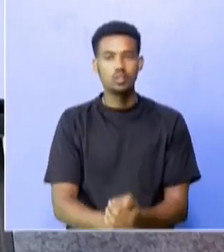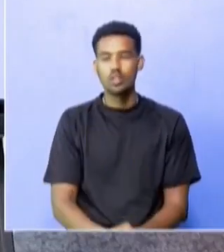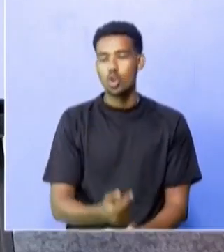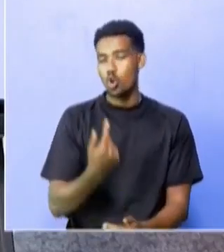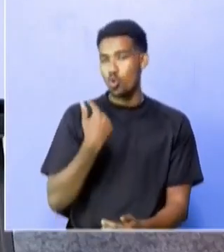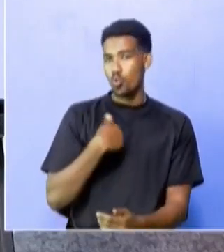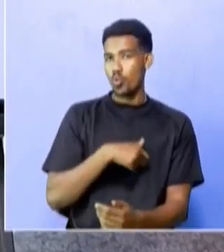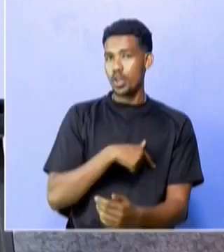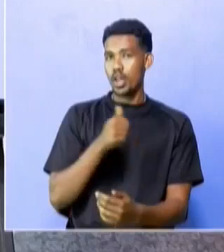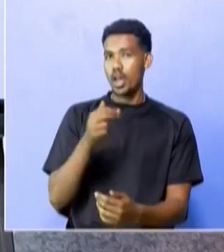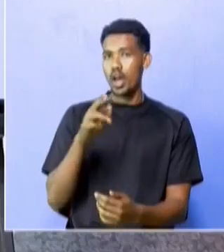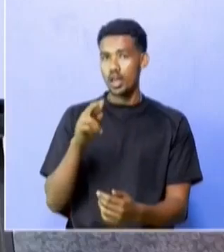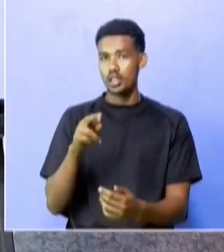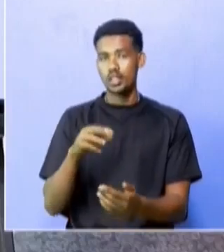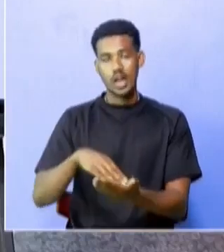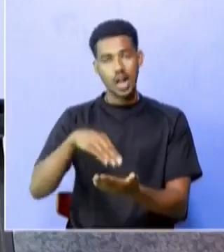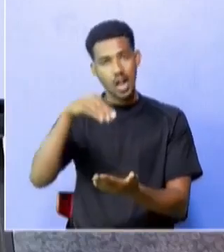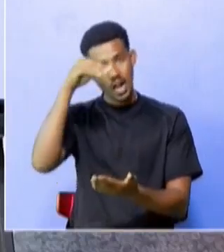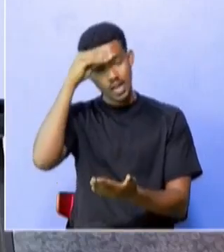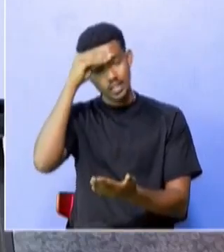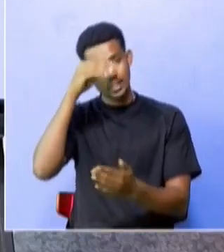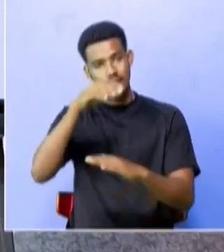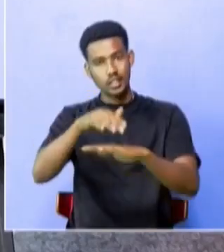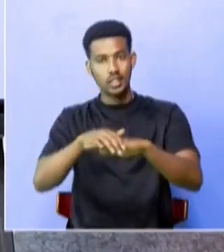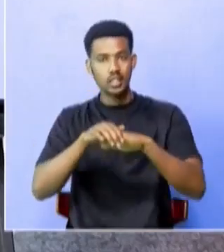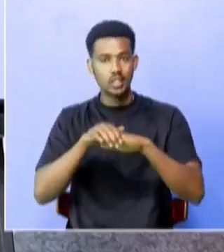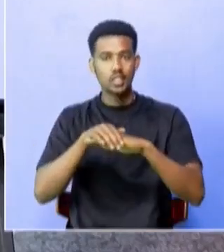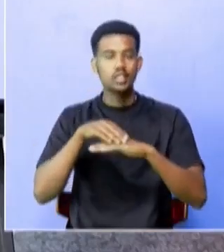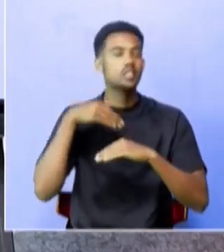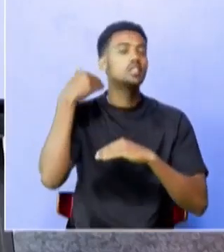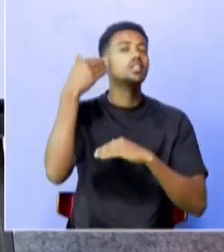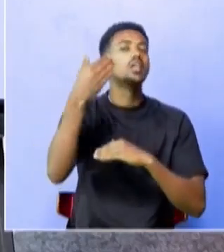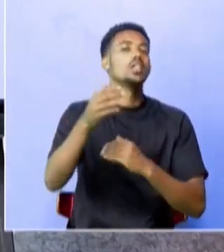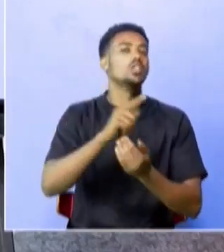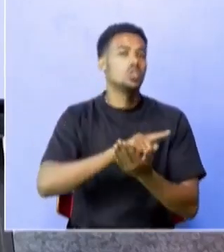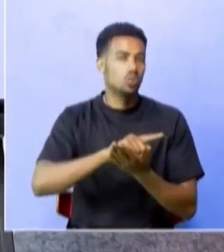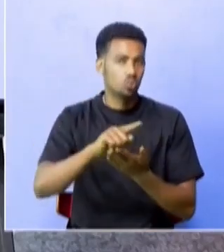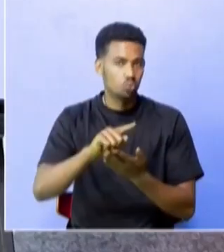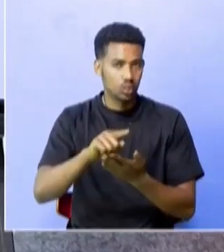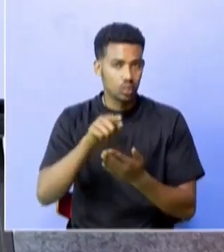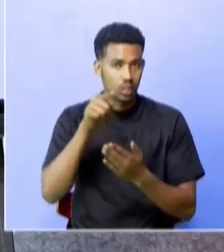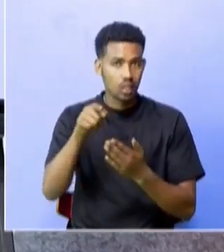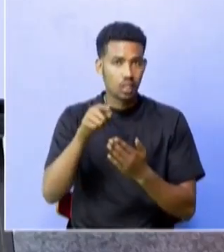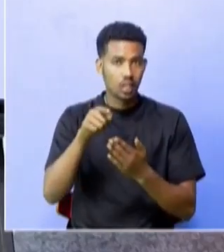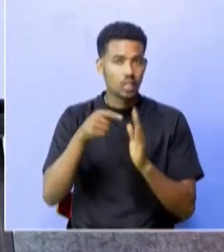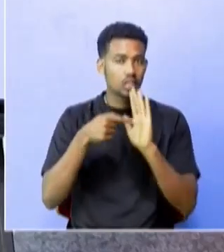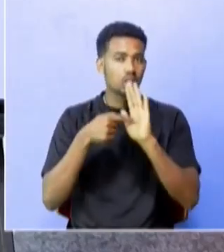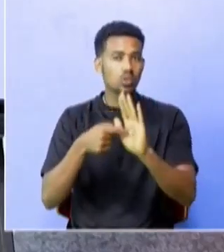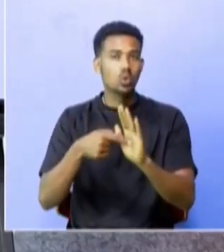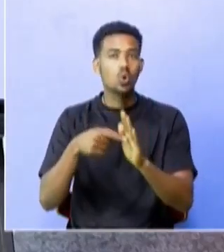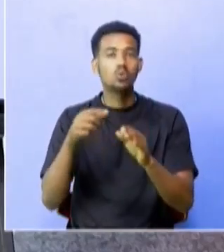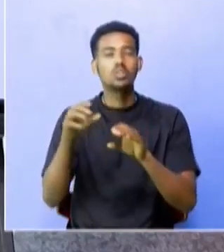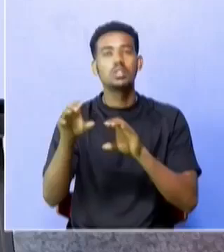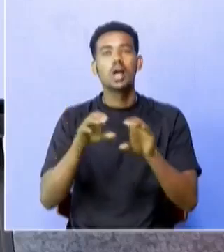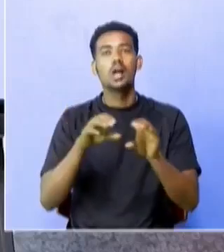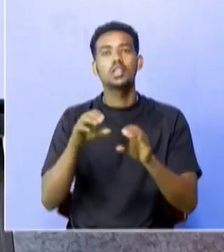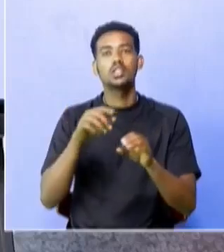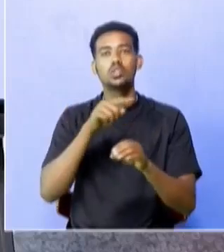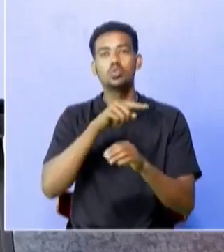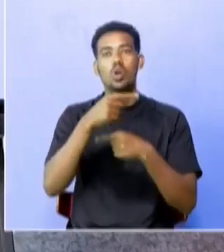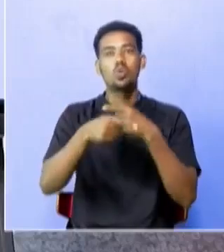We are learning English next week. That show the action you are going to